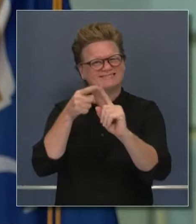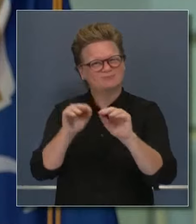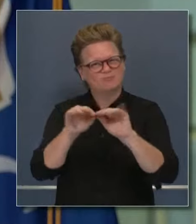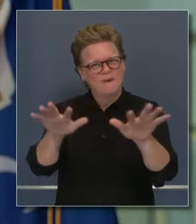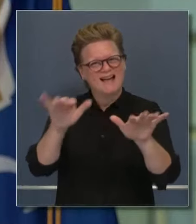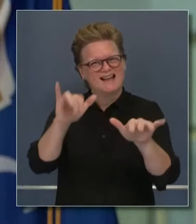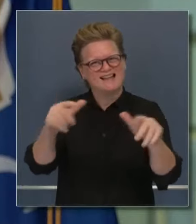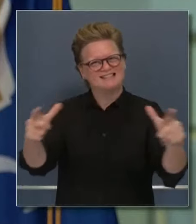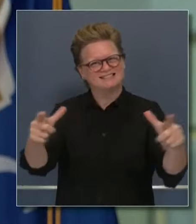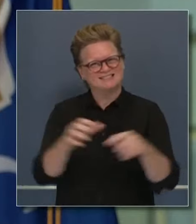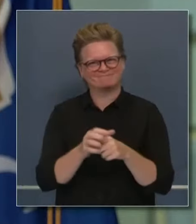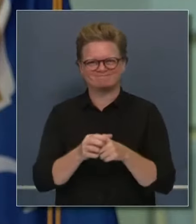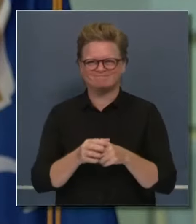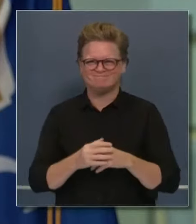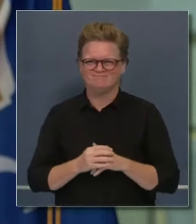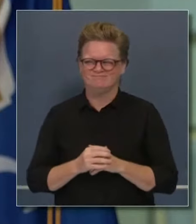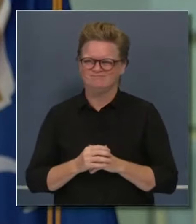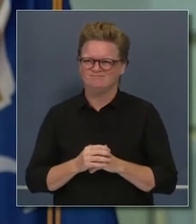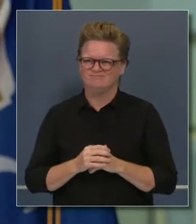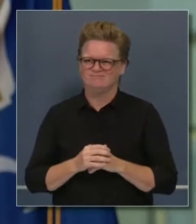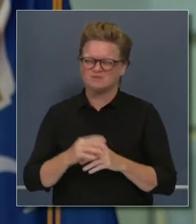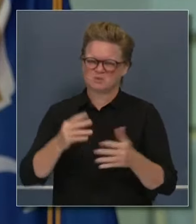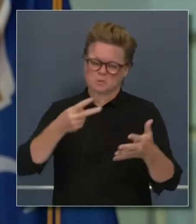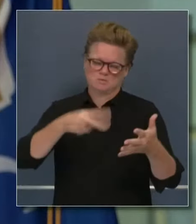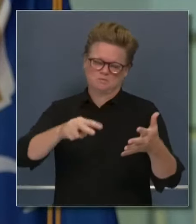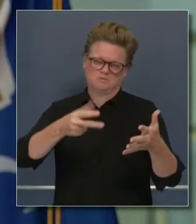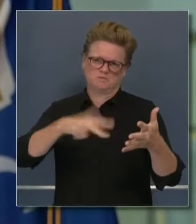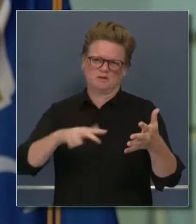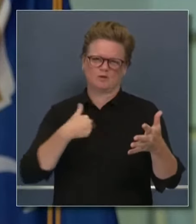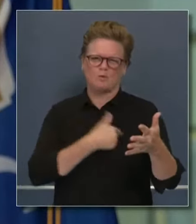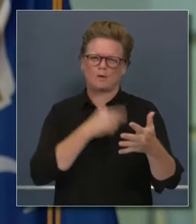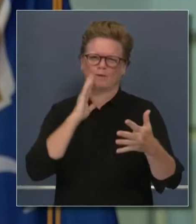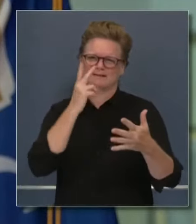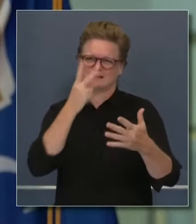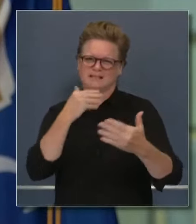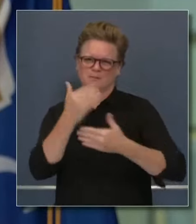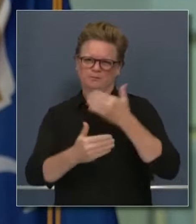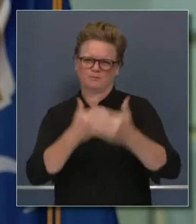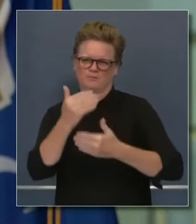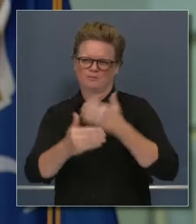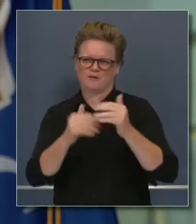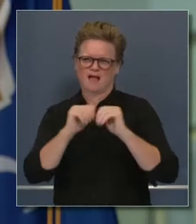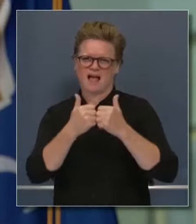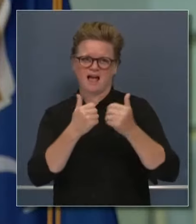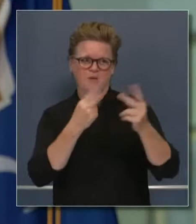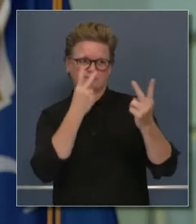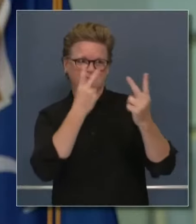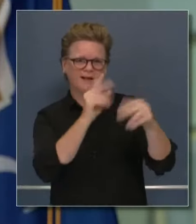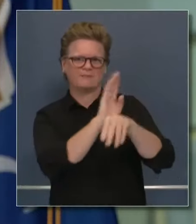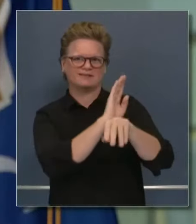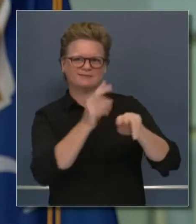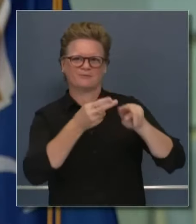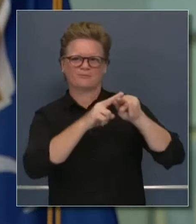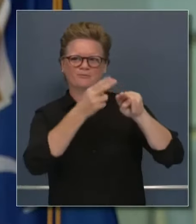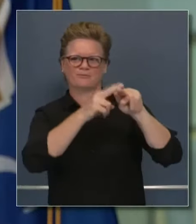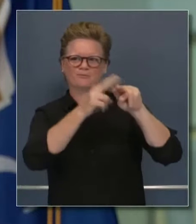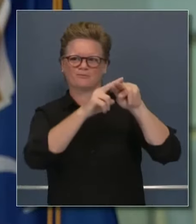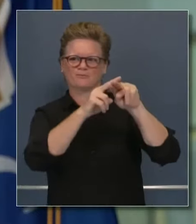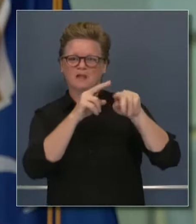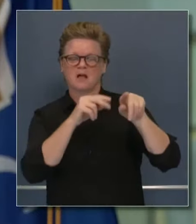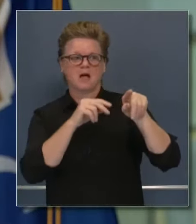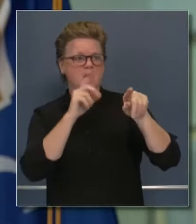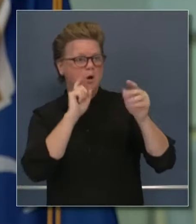next couple of weeks based on those industries that are operating now in increasing percentage of normal operations, and